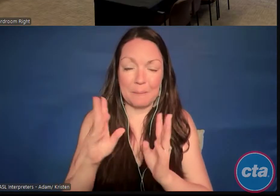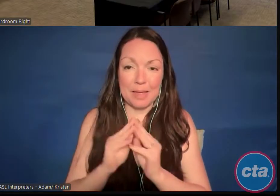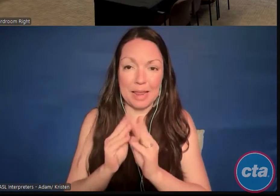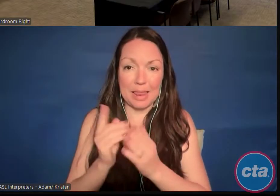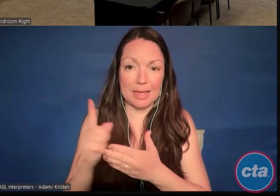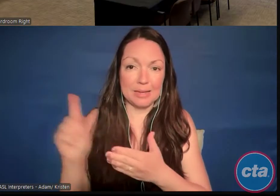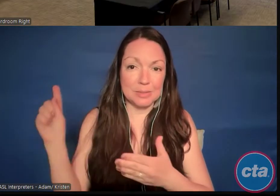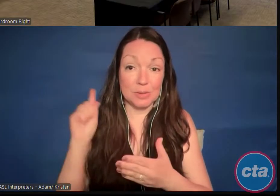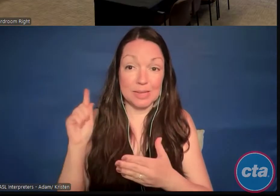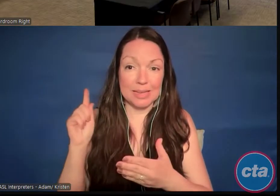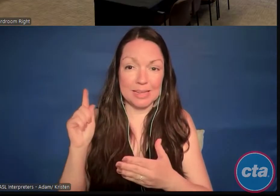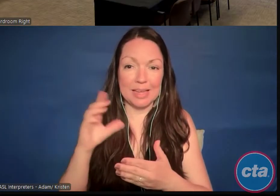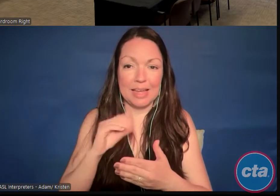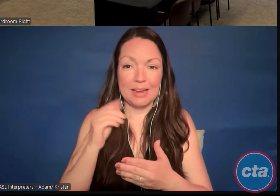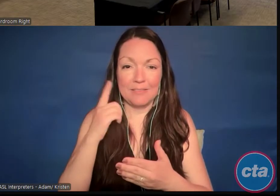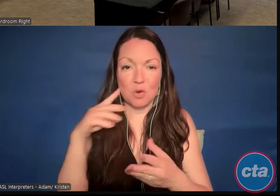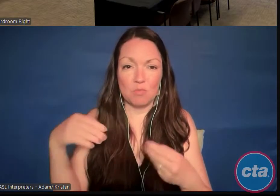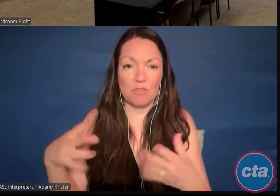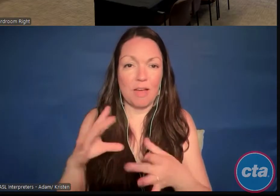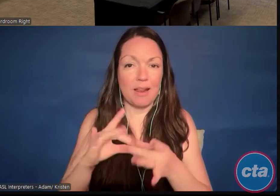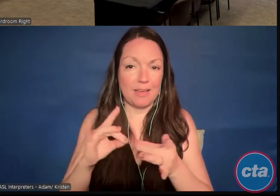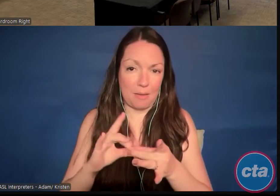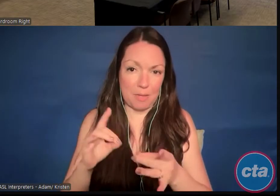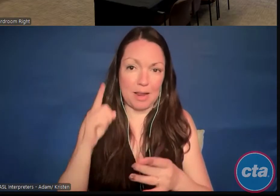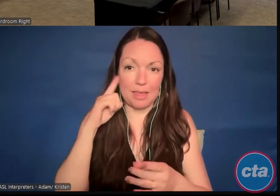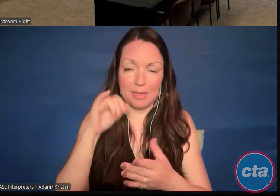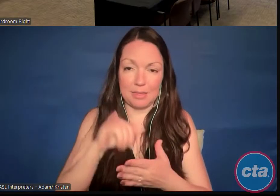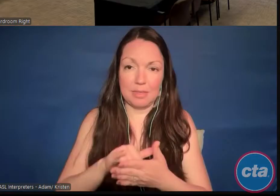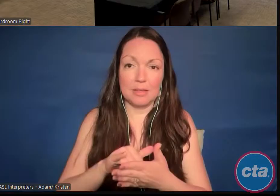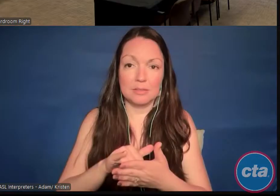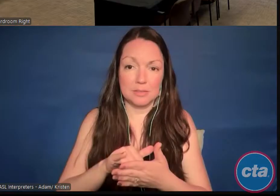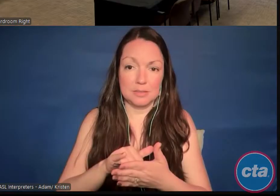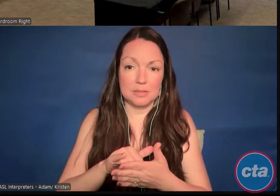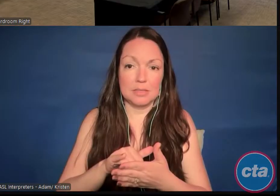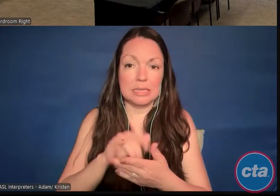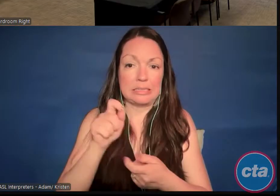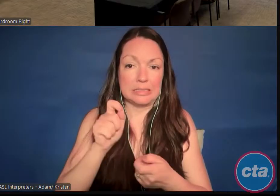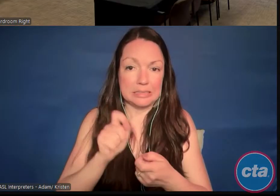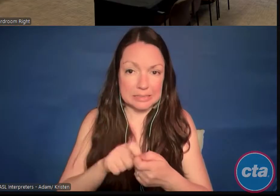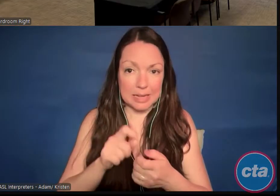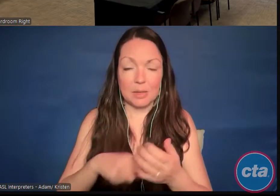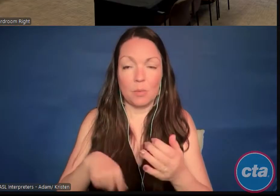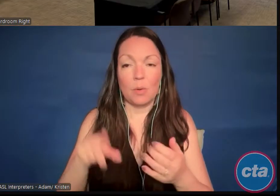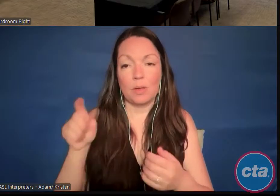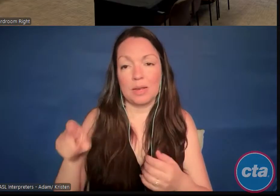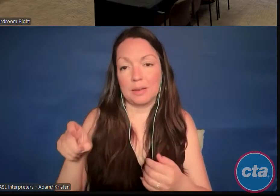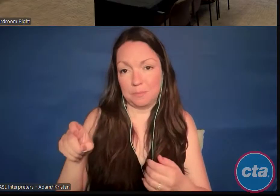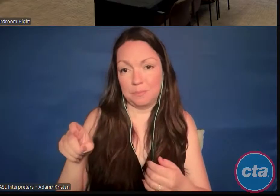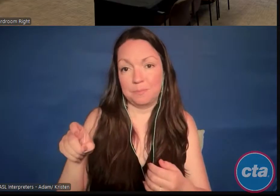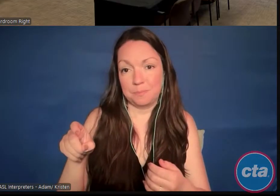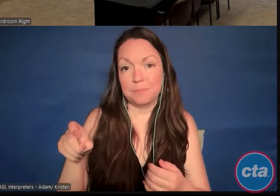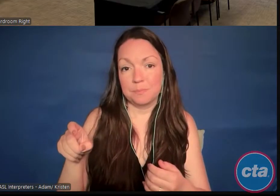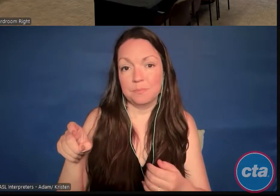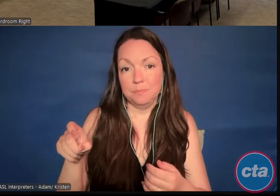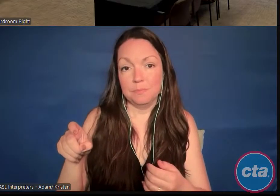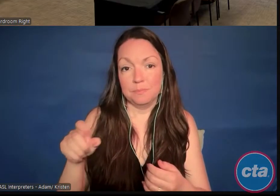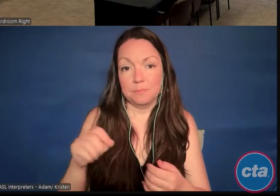meeting and providing a comment. I think that's exactly what is needed. And